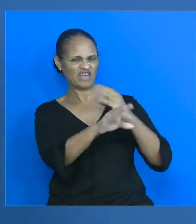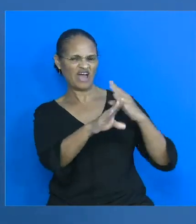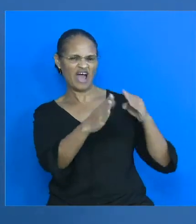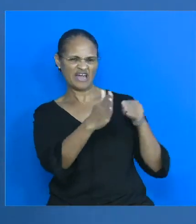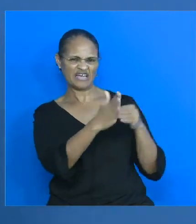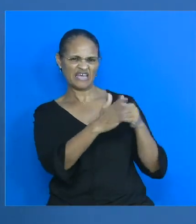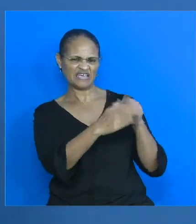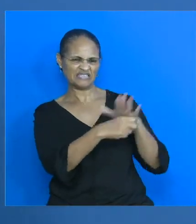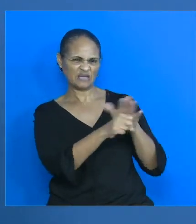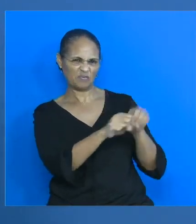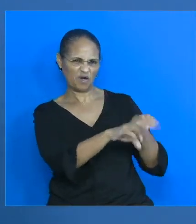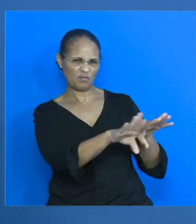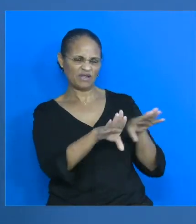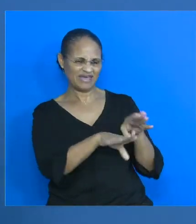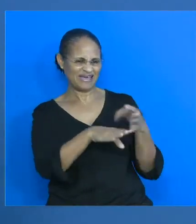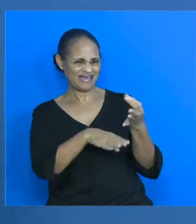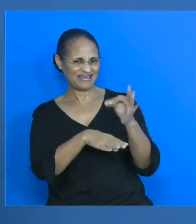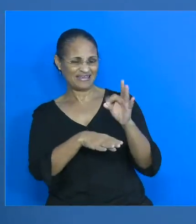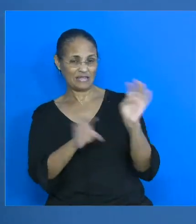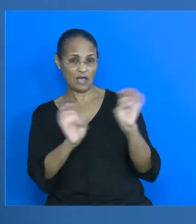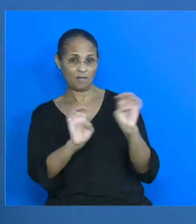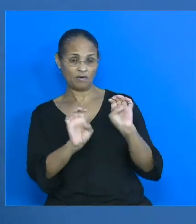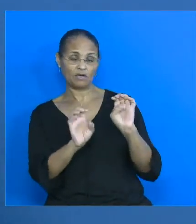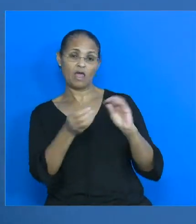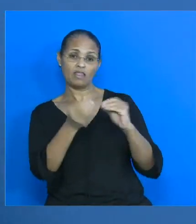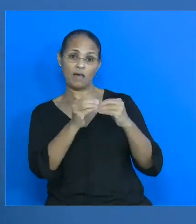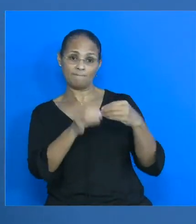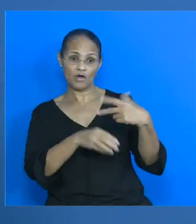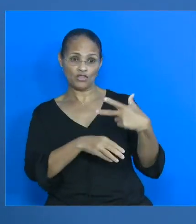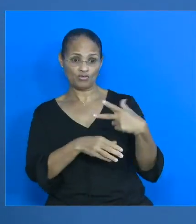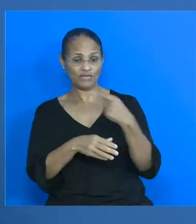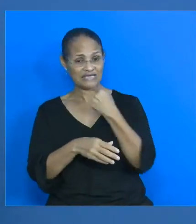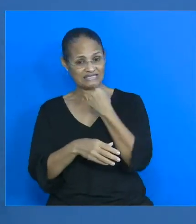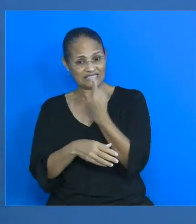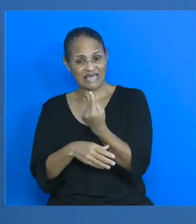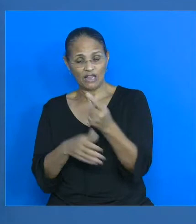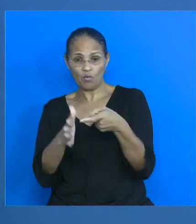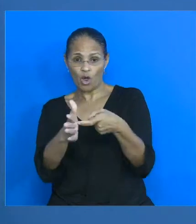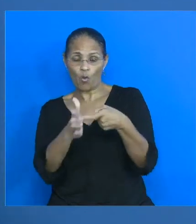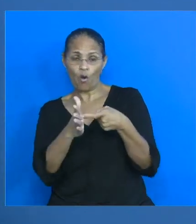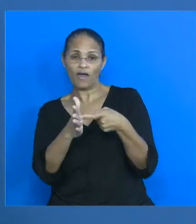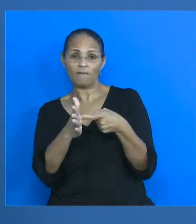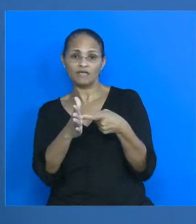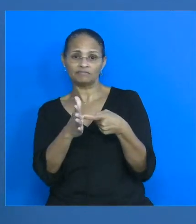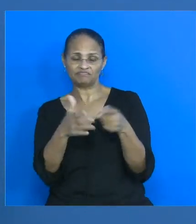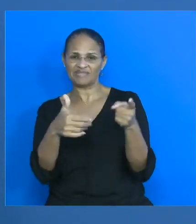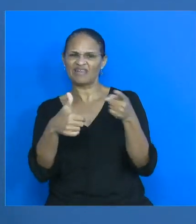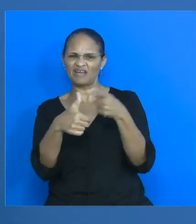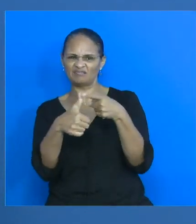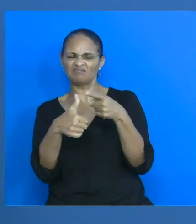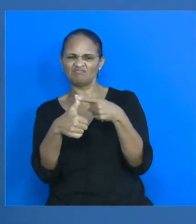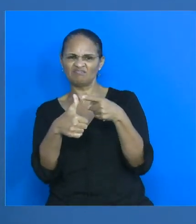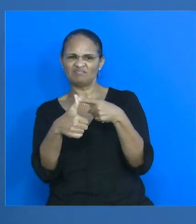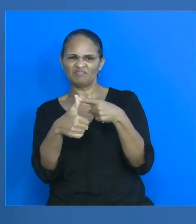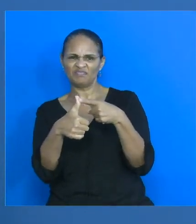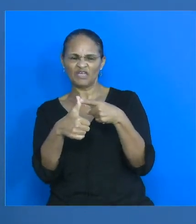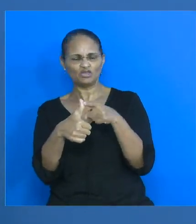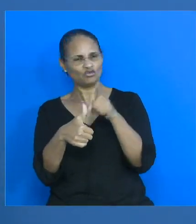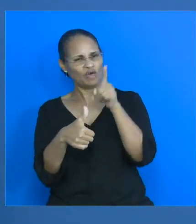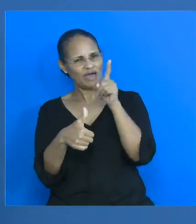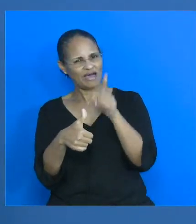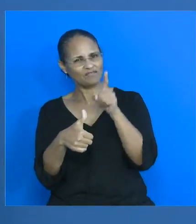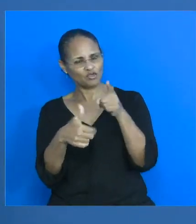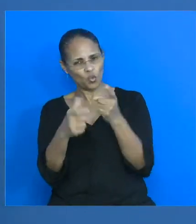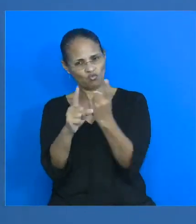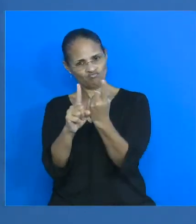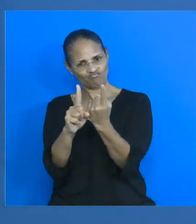Public Health COVID-19 Emergency Powers Number 3 regs, there are requirements such as an obligation to maintain appropriate